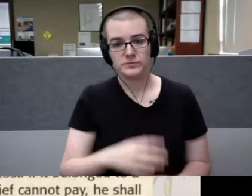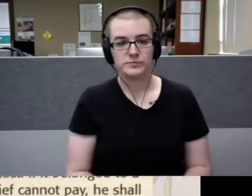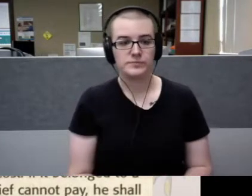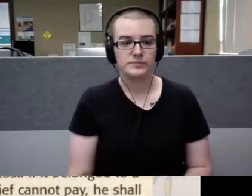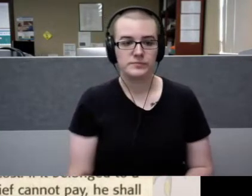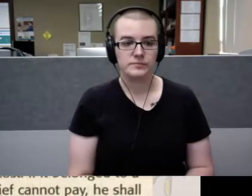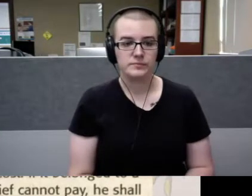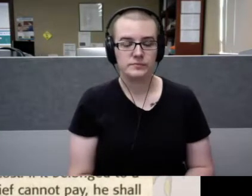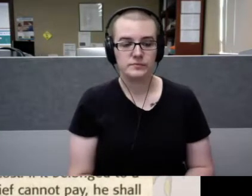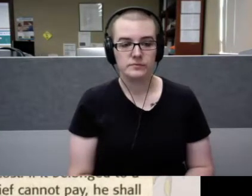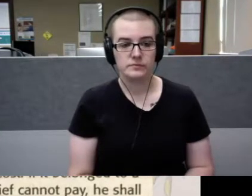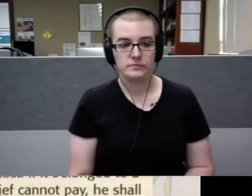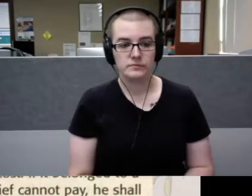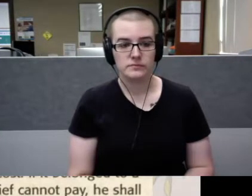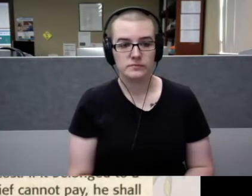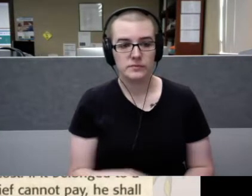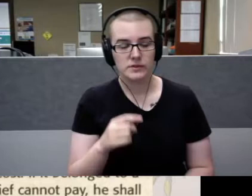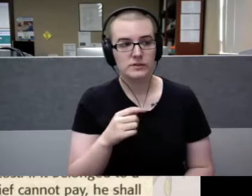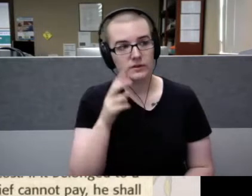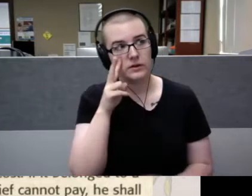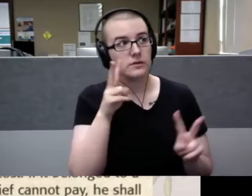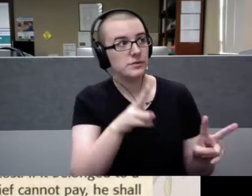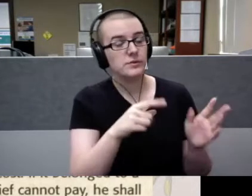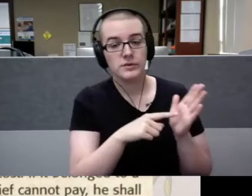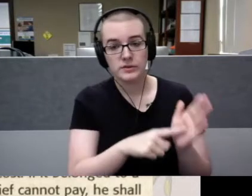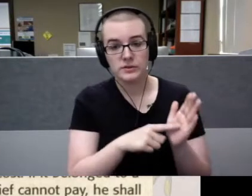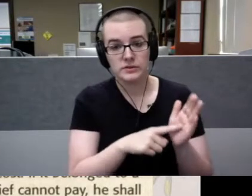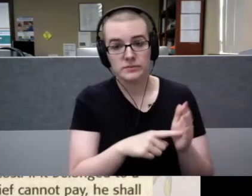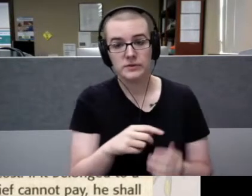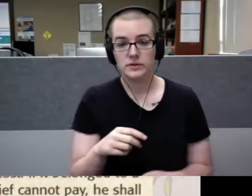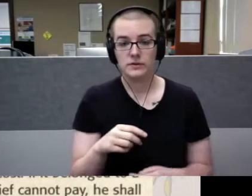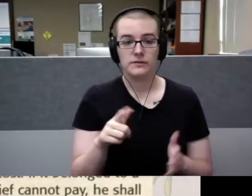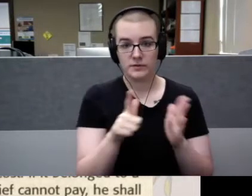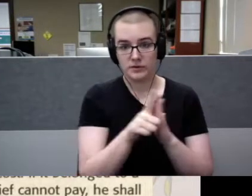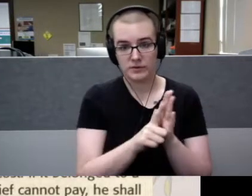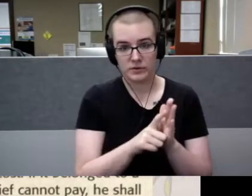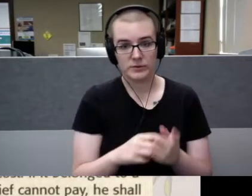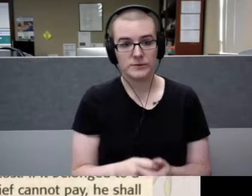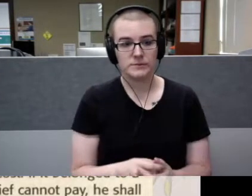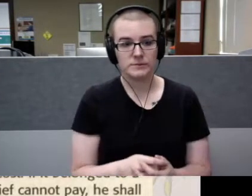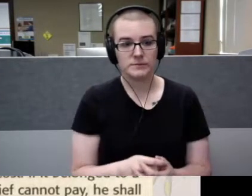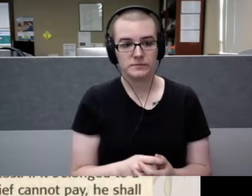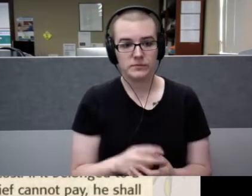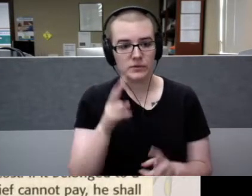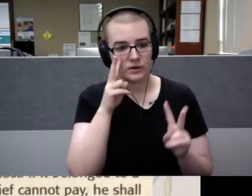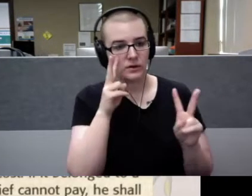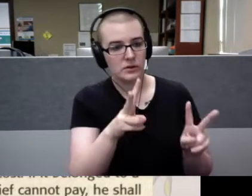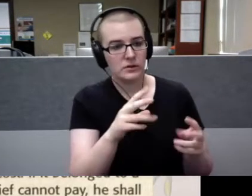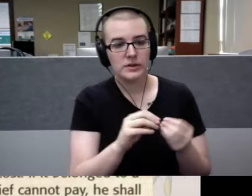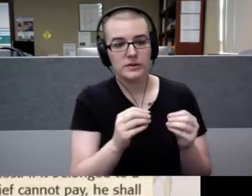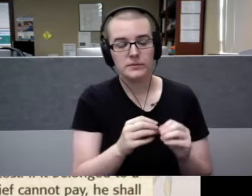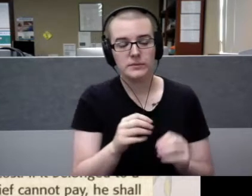an example of some of these Hammurabi's law. And I want you to look at 196. 196 is